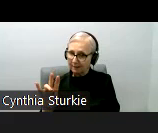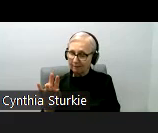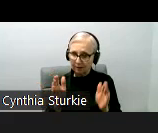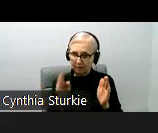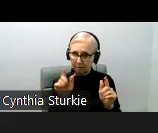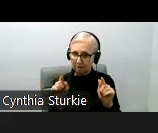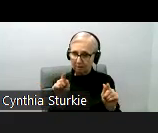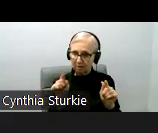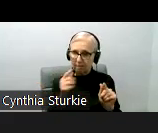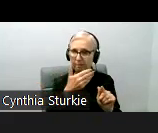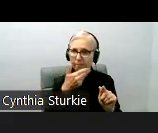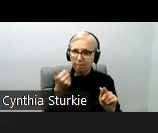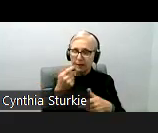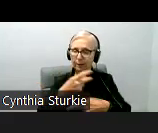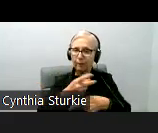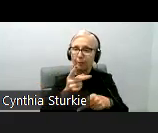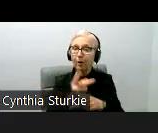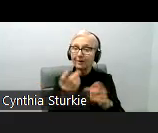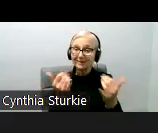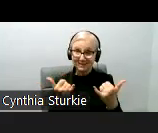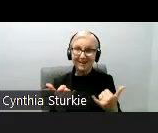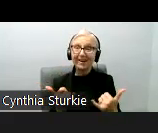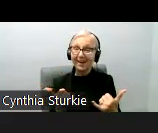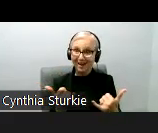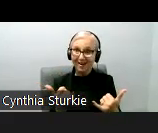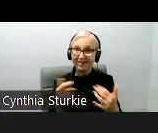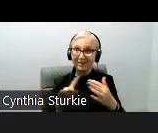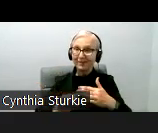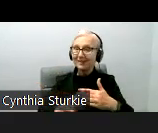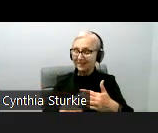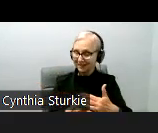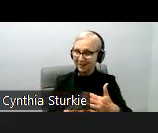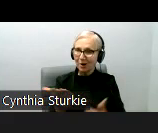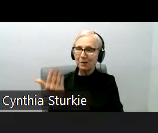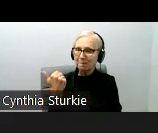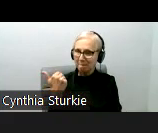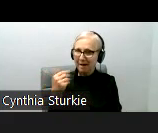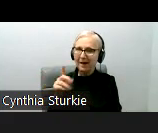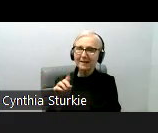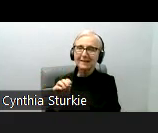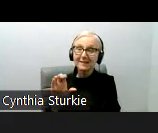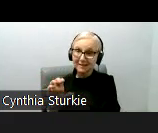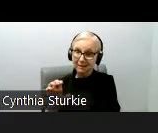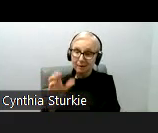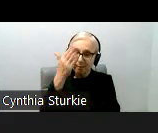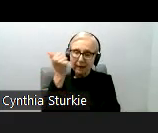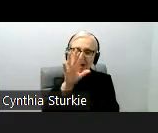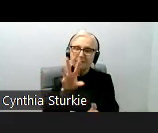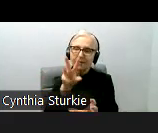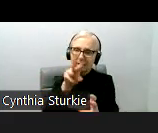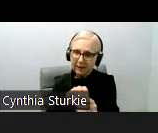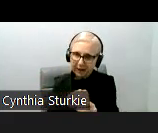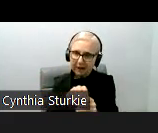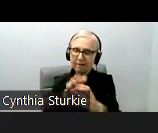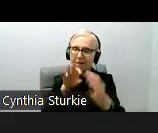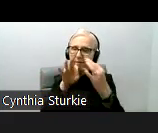are better products now than what we first introduced back in December, because of the engagement that we've received